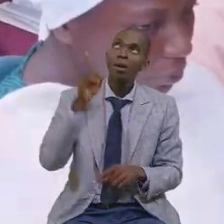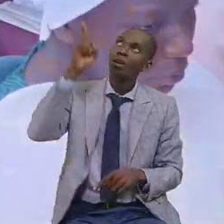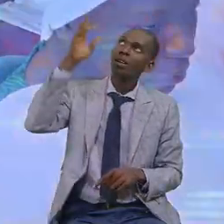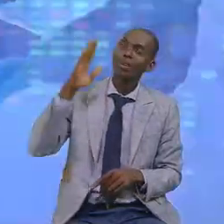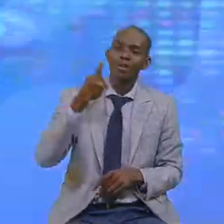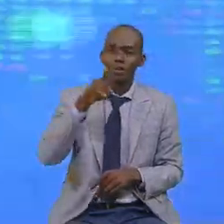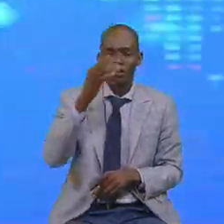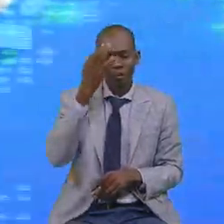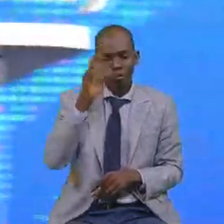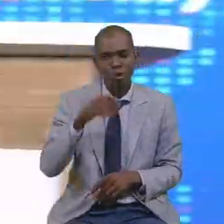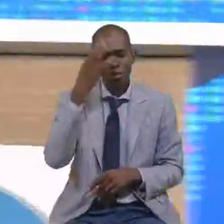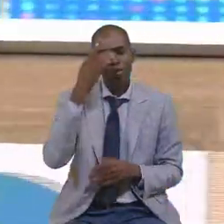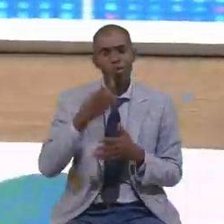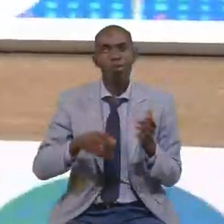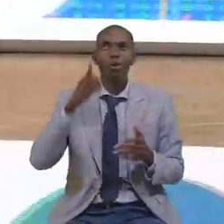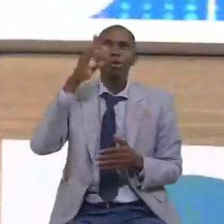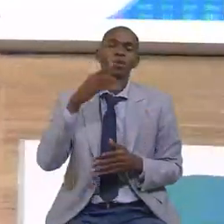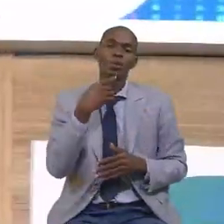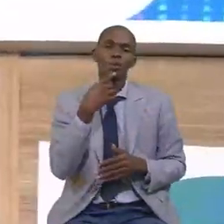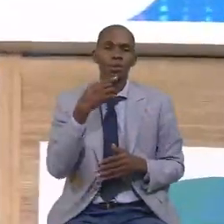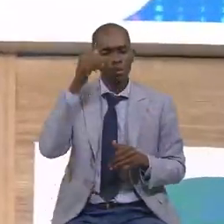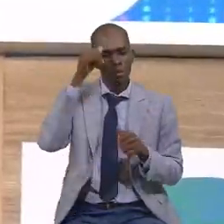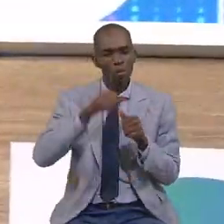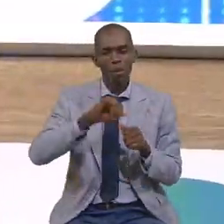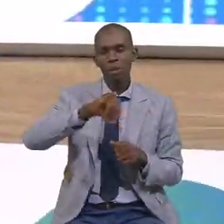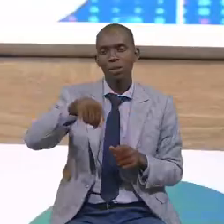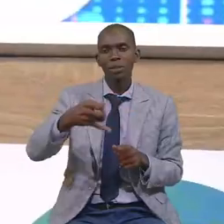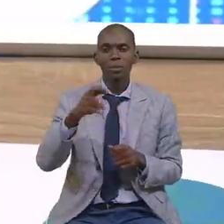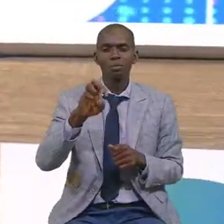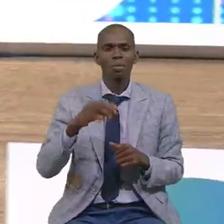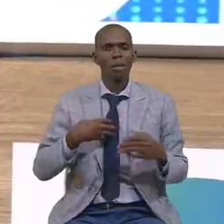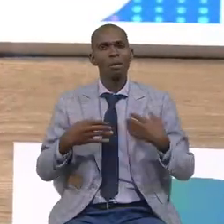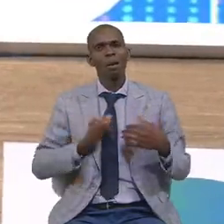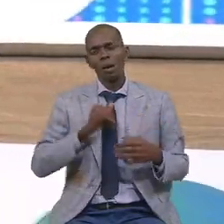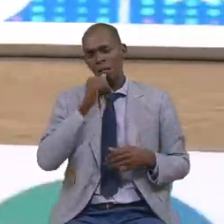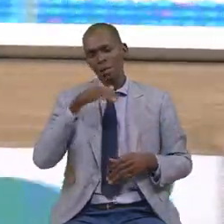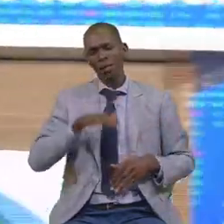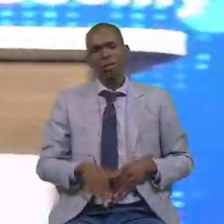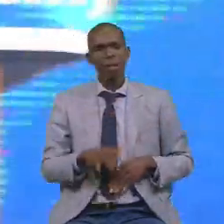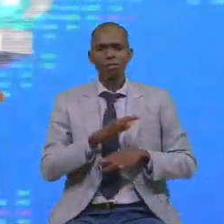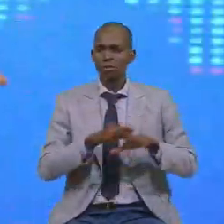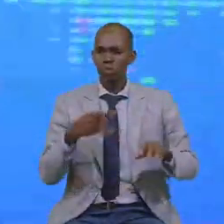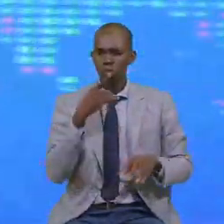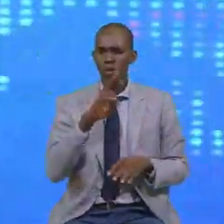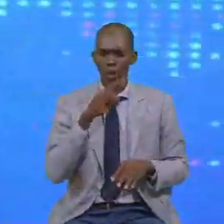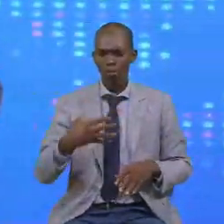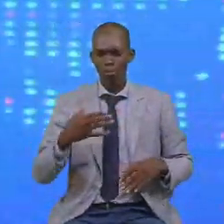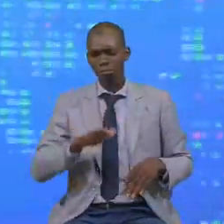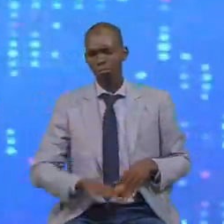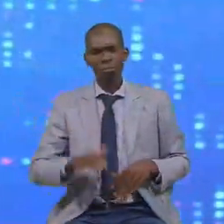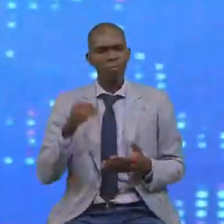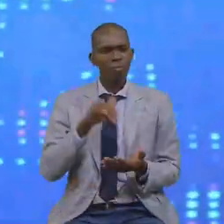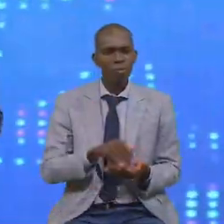said. Jeremiah, don't say I'm a child. You will go to all the people I sent you to, and you